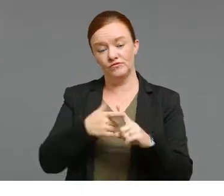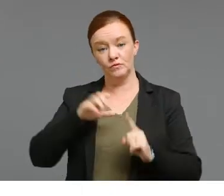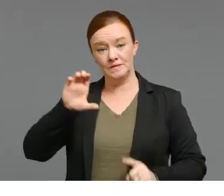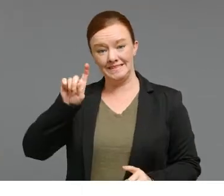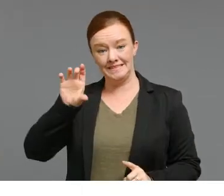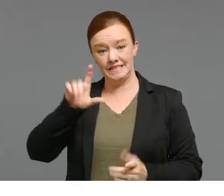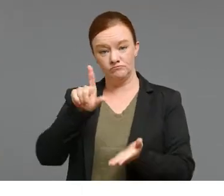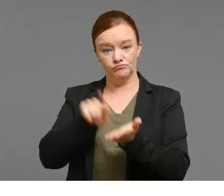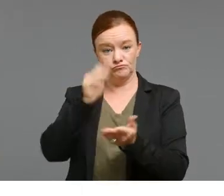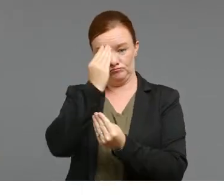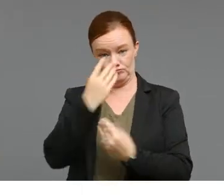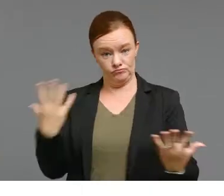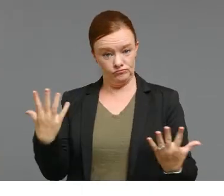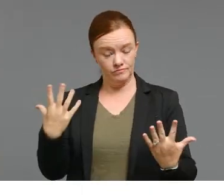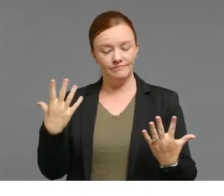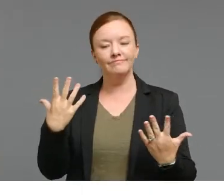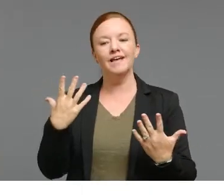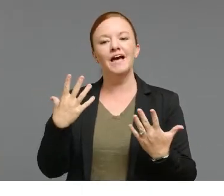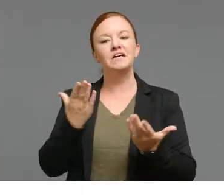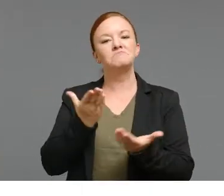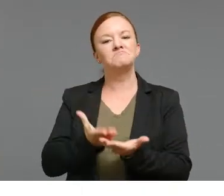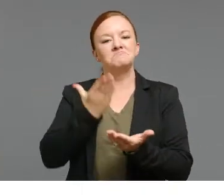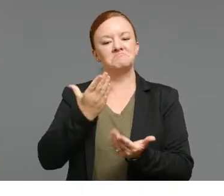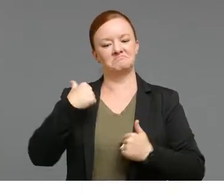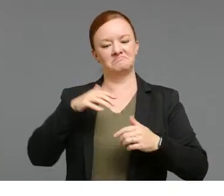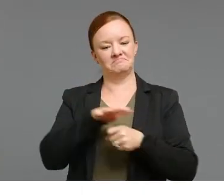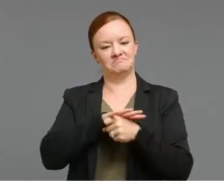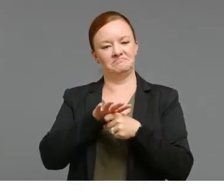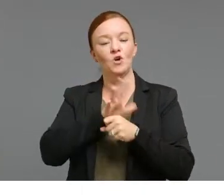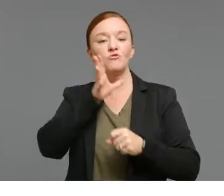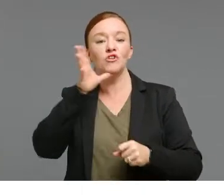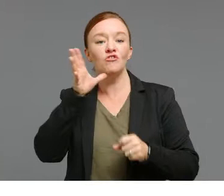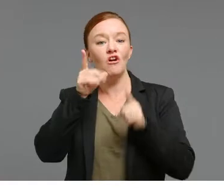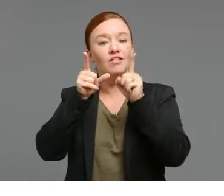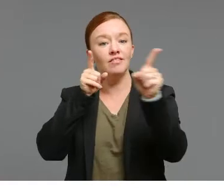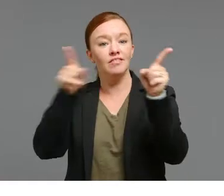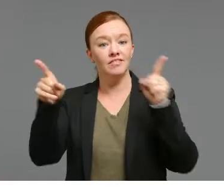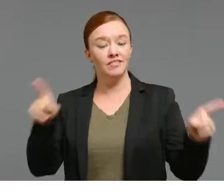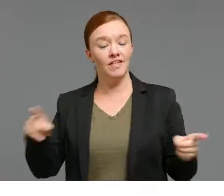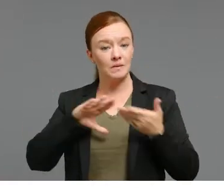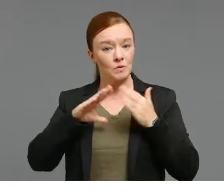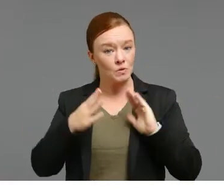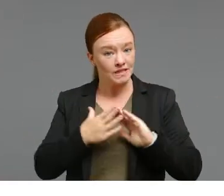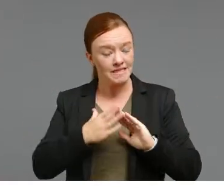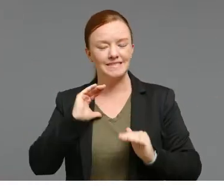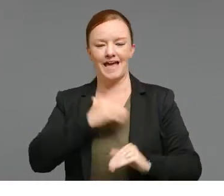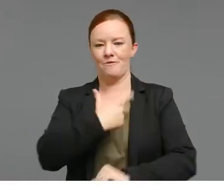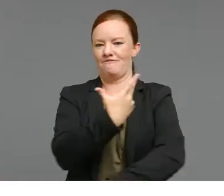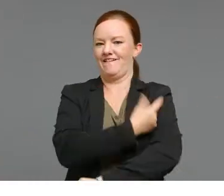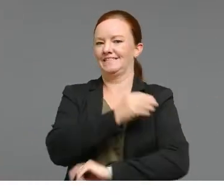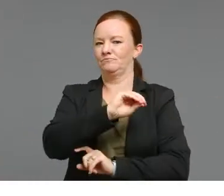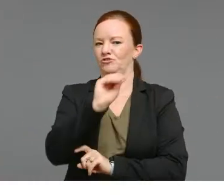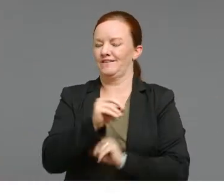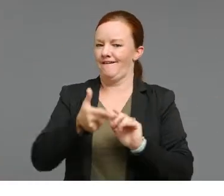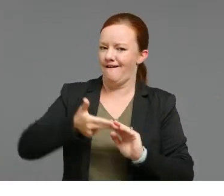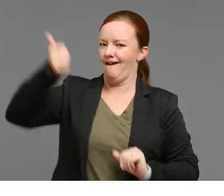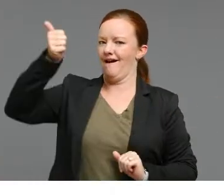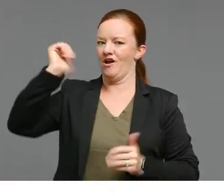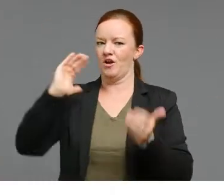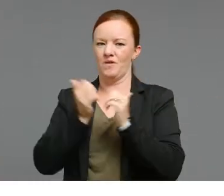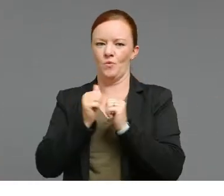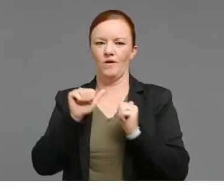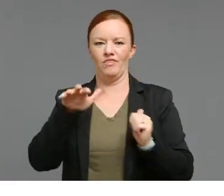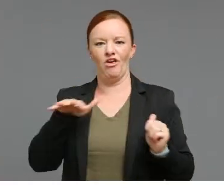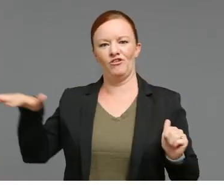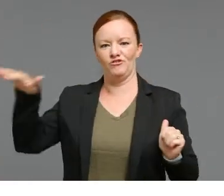showed that we have higher vaccination rates in our rural communities than other jurisdictions. We were very excited to hear